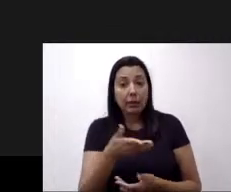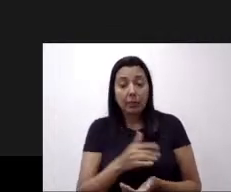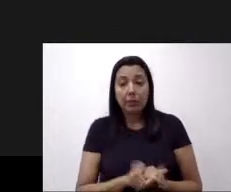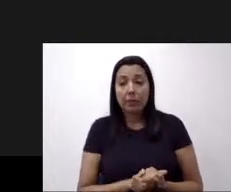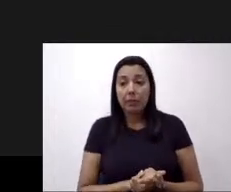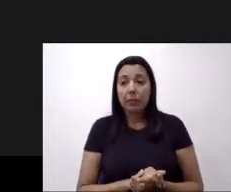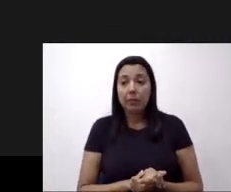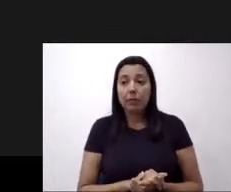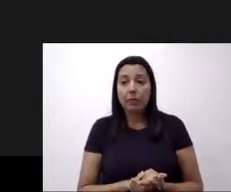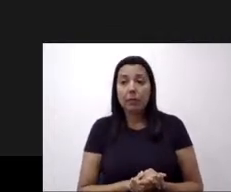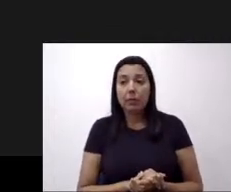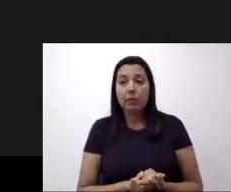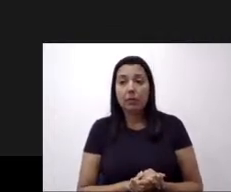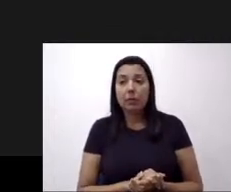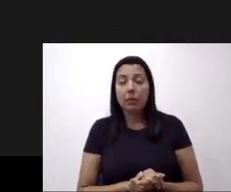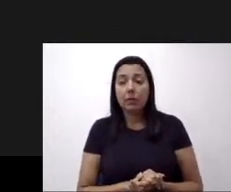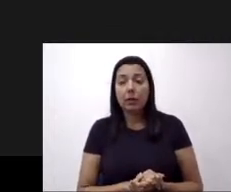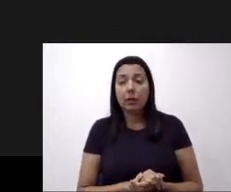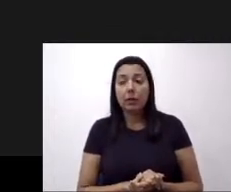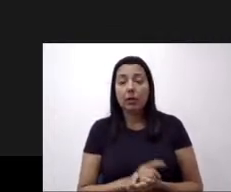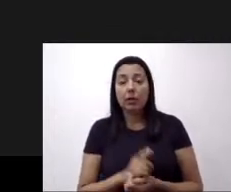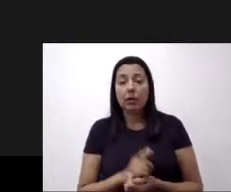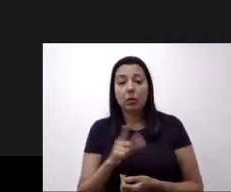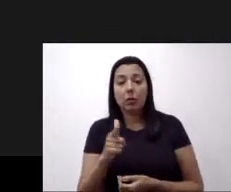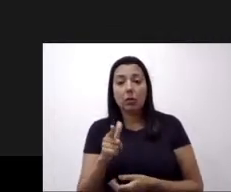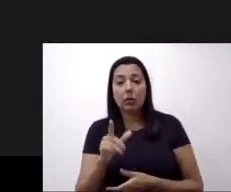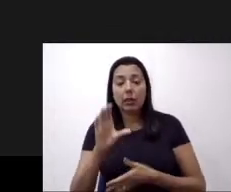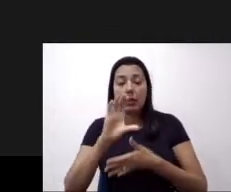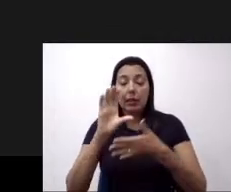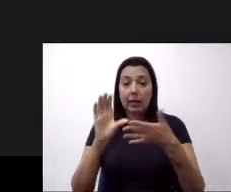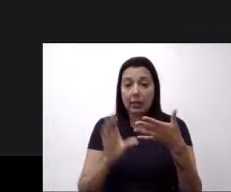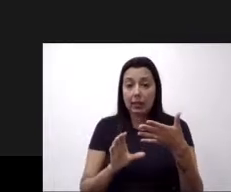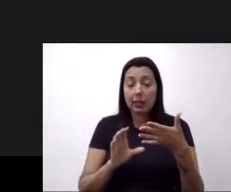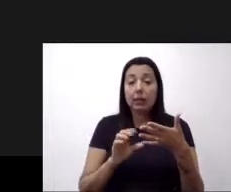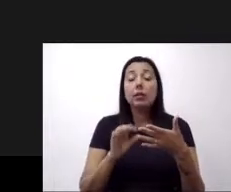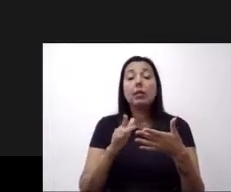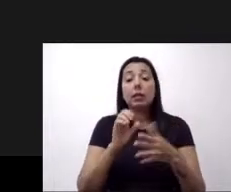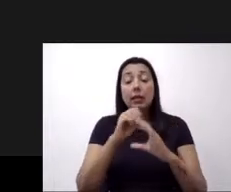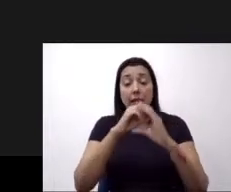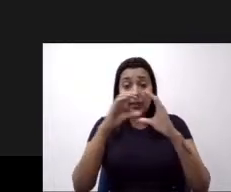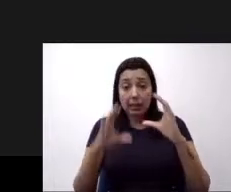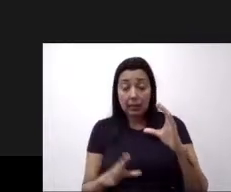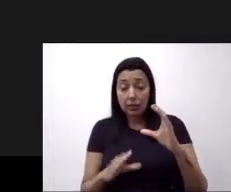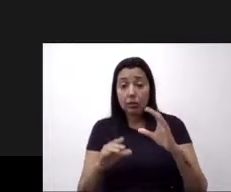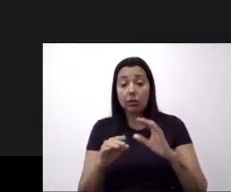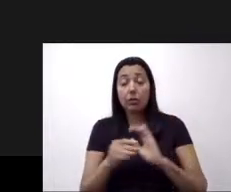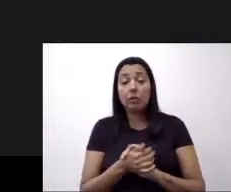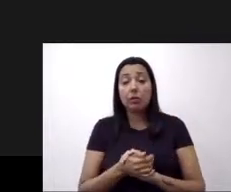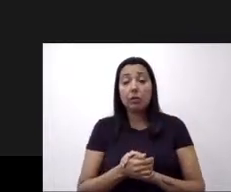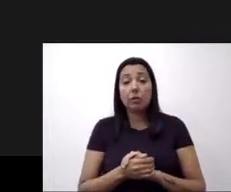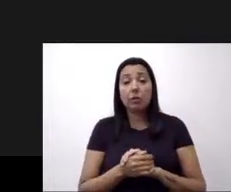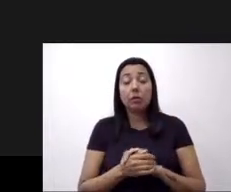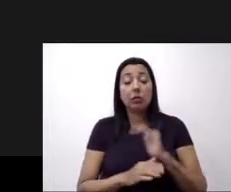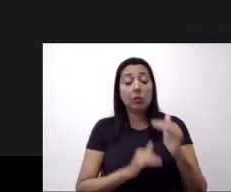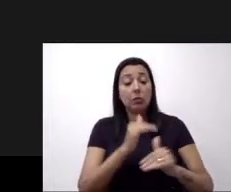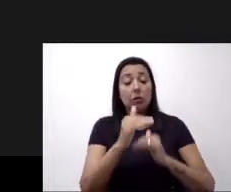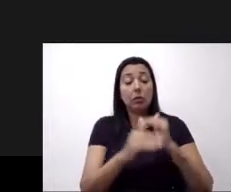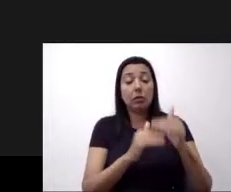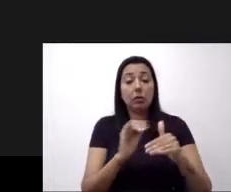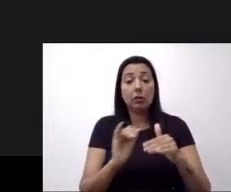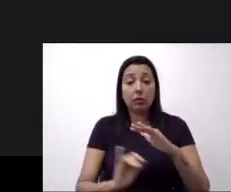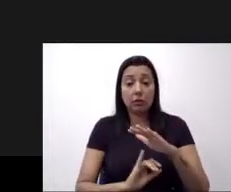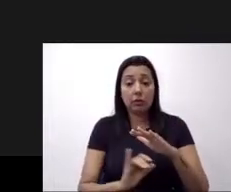Another feature or characteristic of this institutionalization process concerns